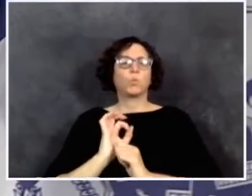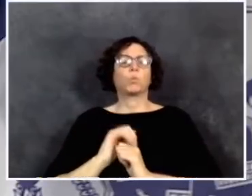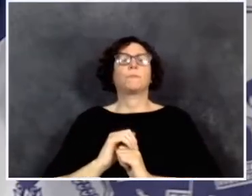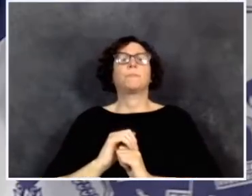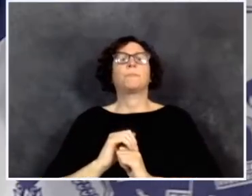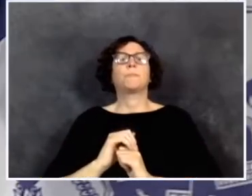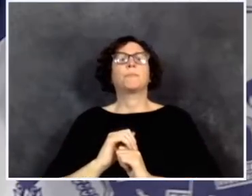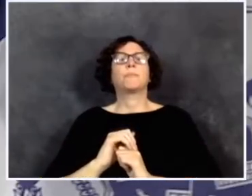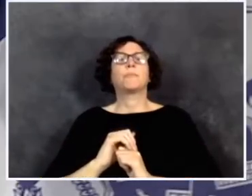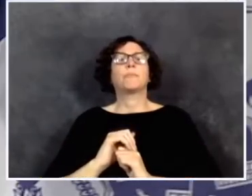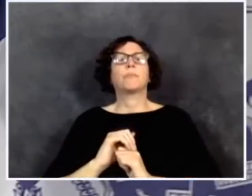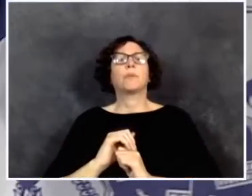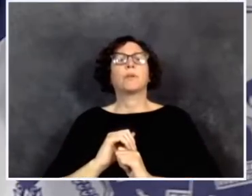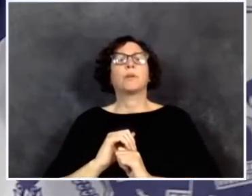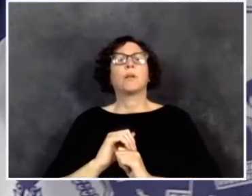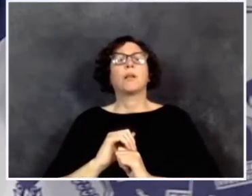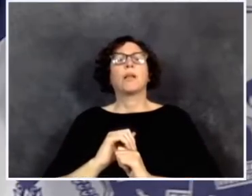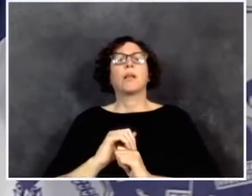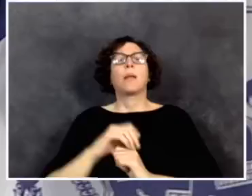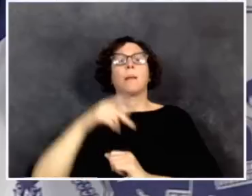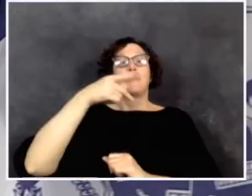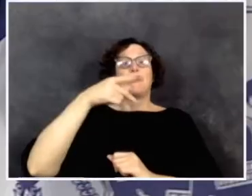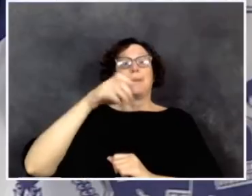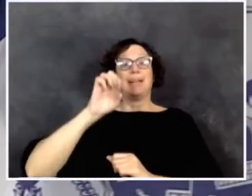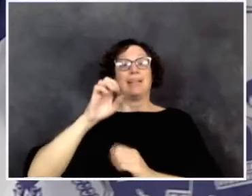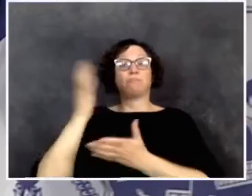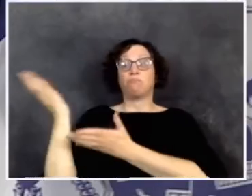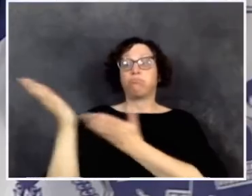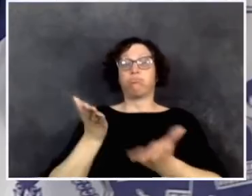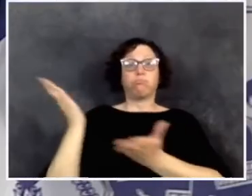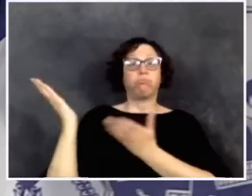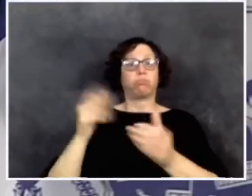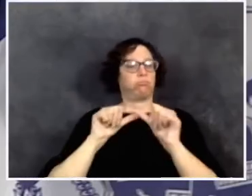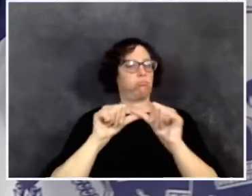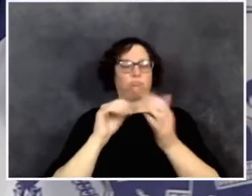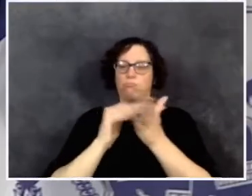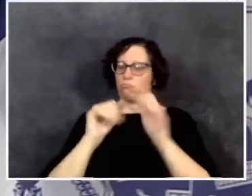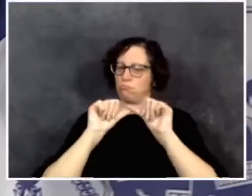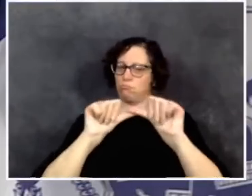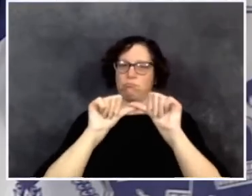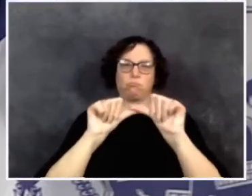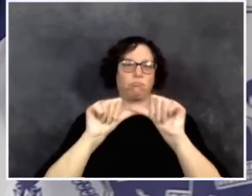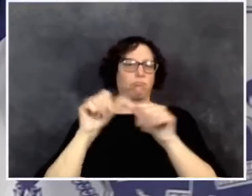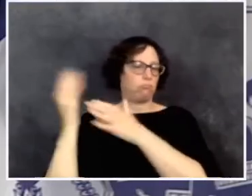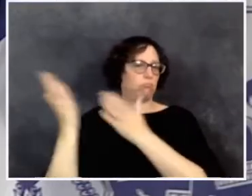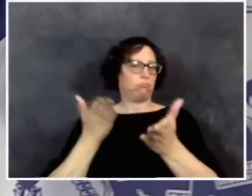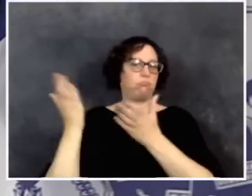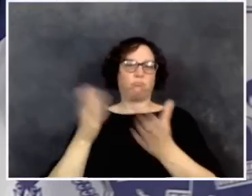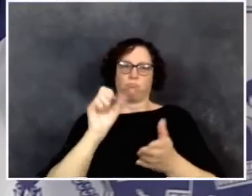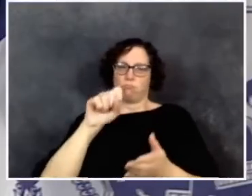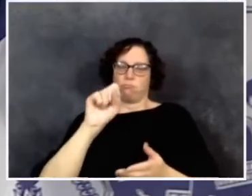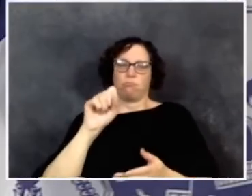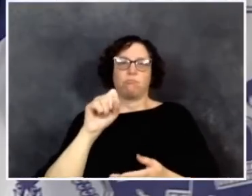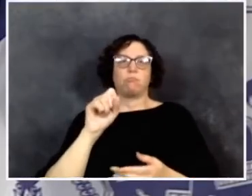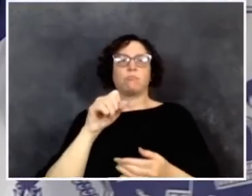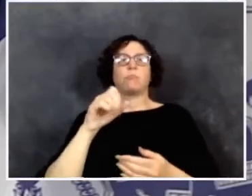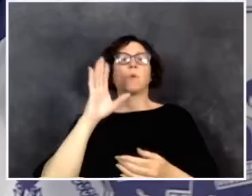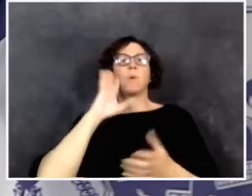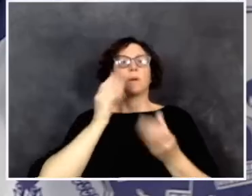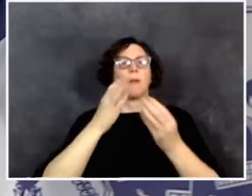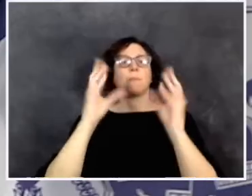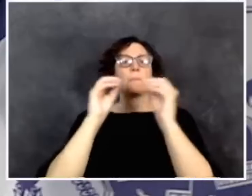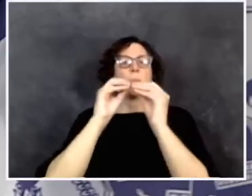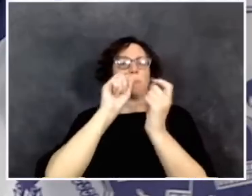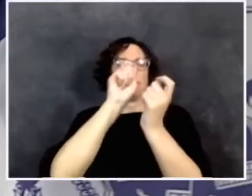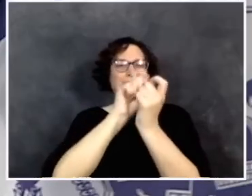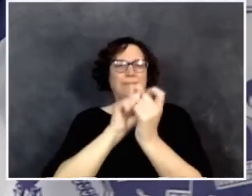The PPEs has been ongoing already, where nursing homes have been getting regular supplies, and we can get you the details on the broad strokes of